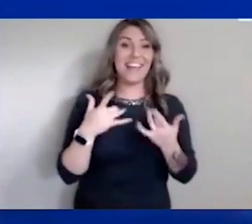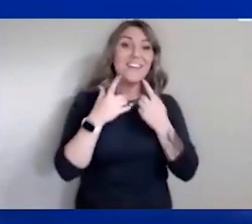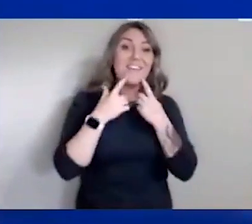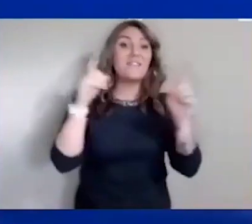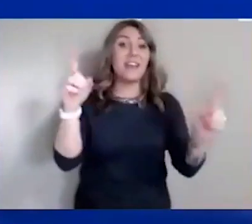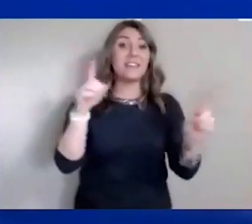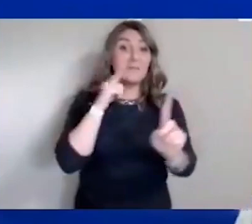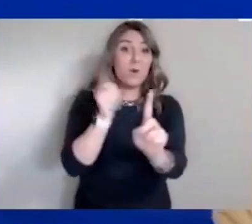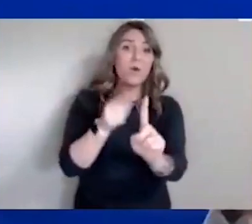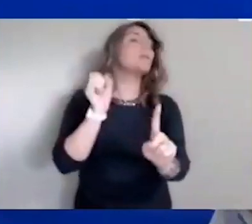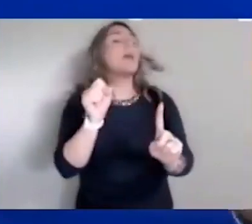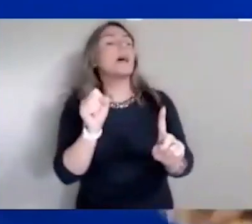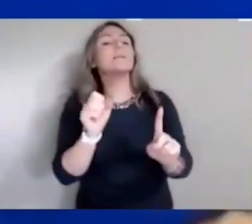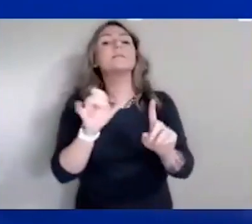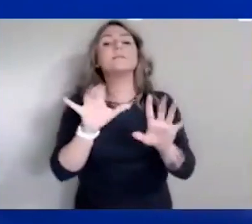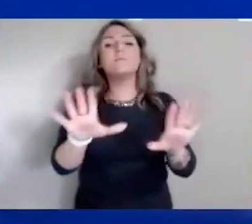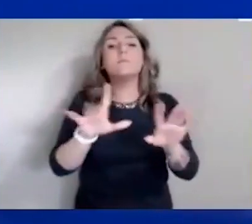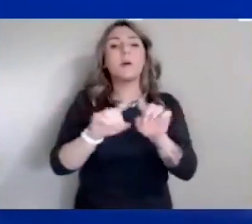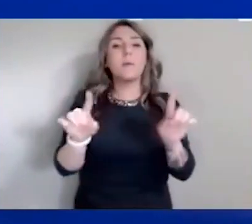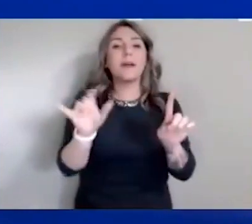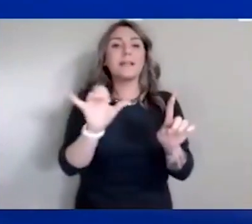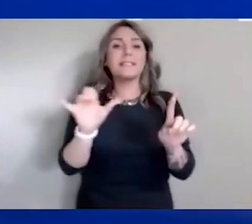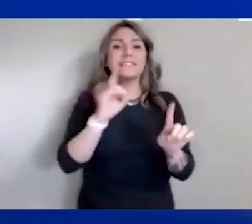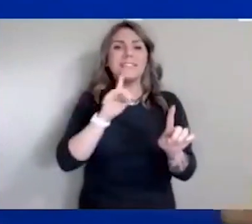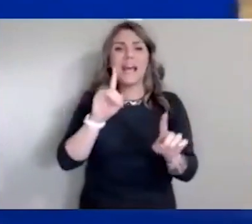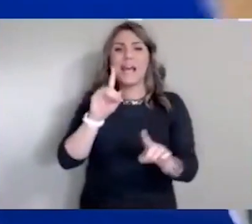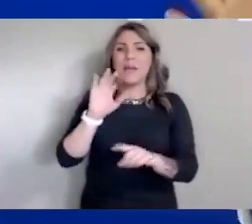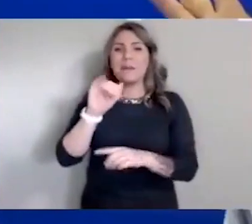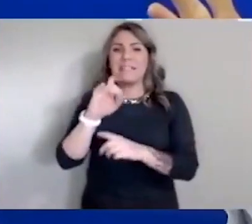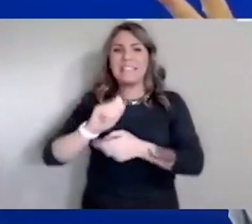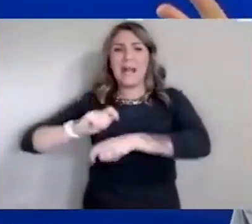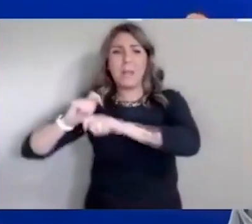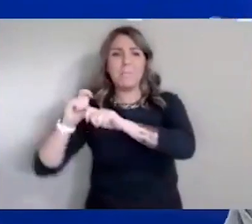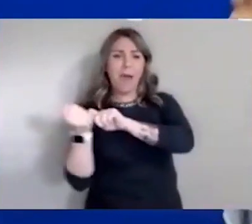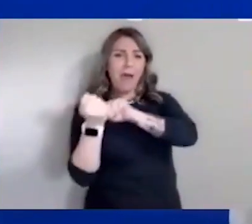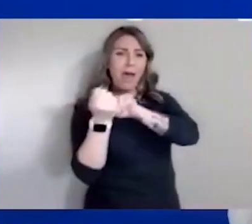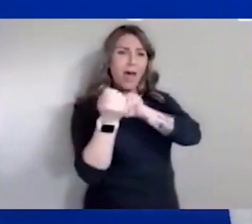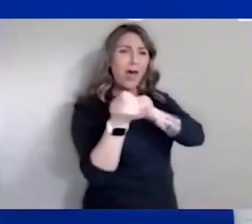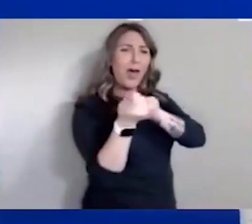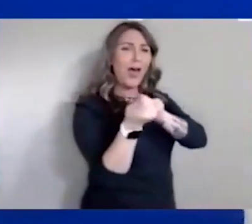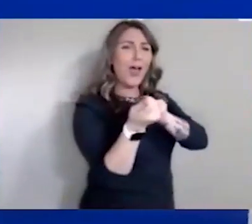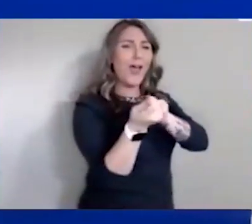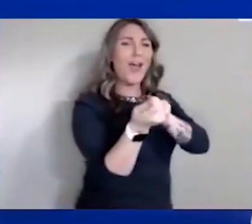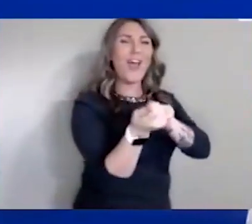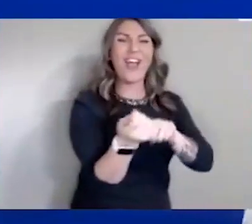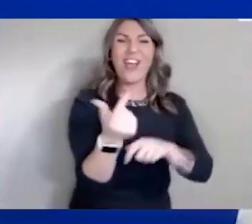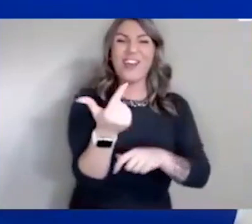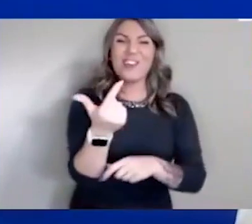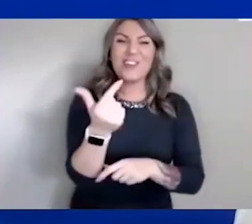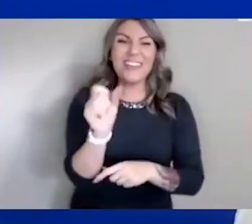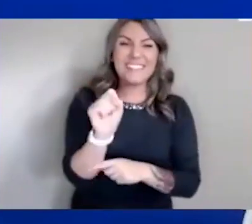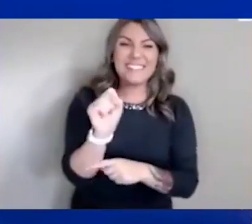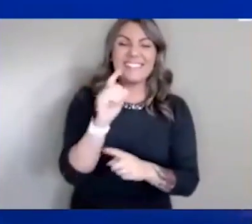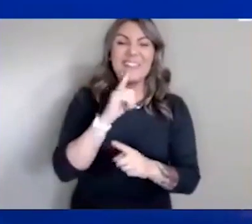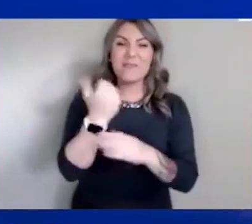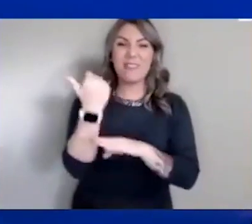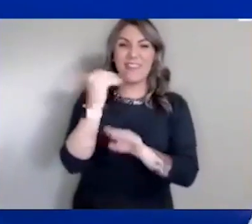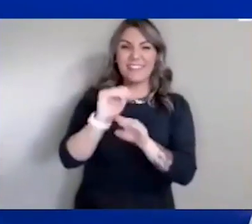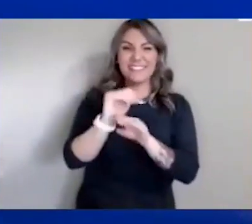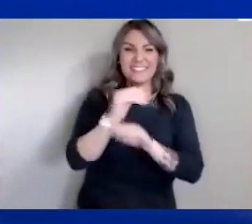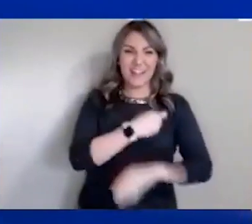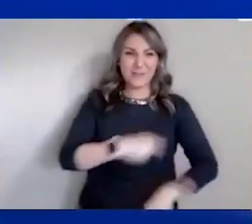jump for joy. It's kind of like watching Benintendi hit that grand slam home run last night. I had to jump for joy for that. Yeah. But I'm saying that I think the